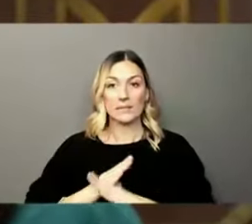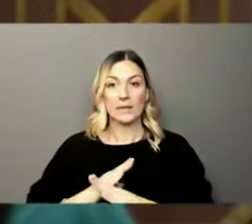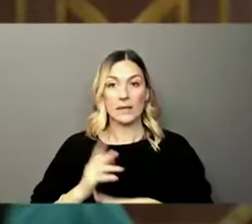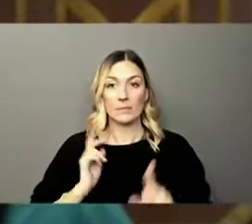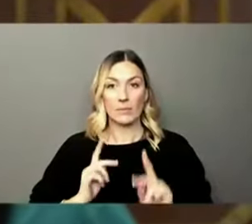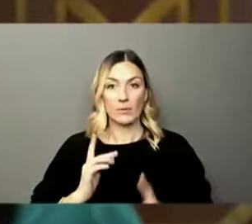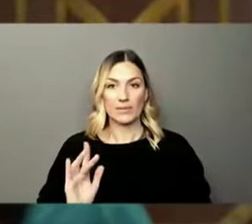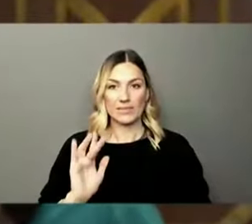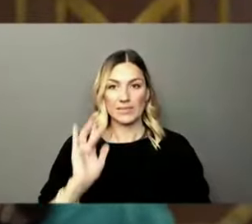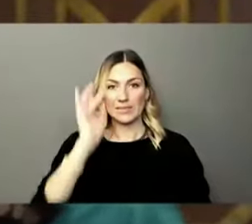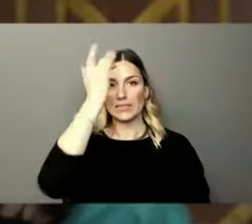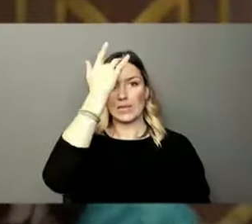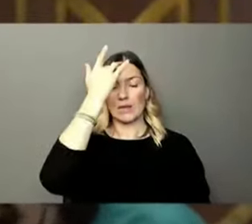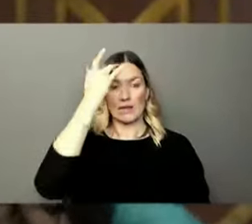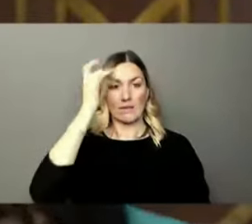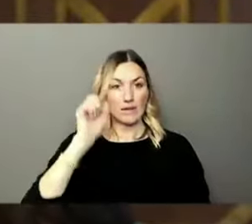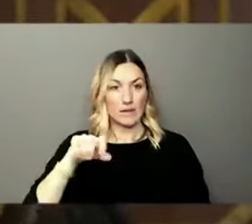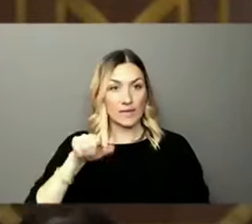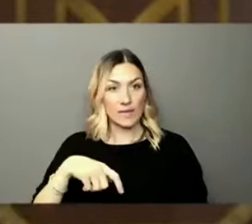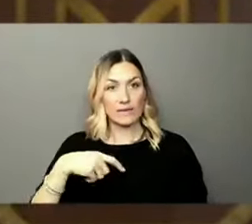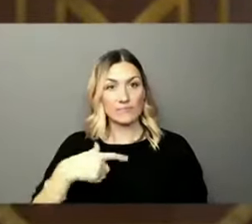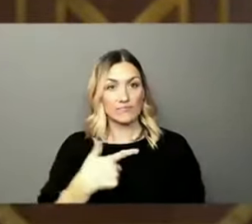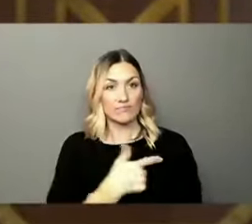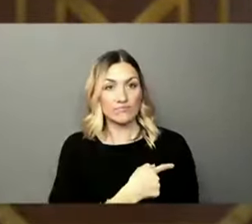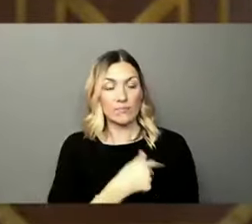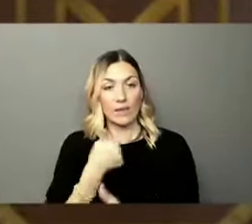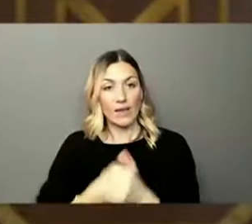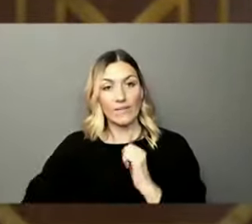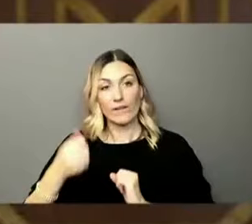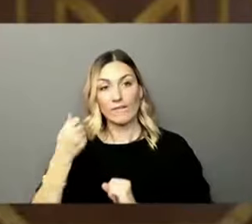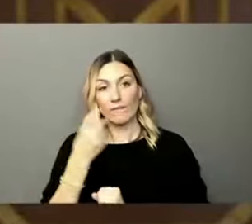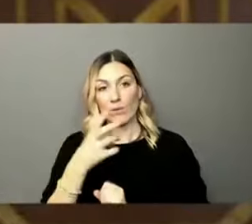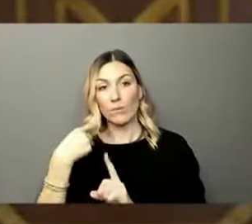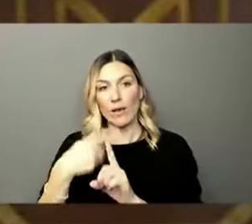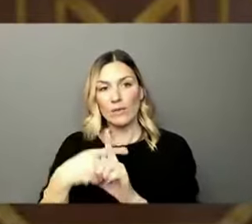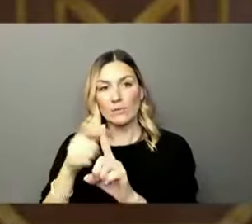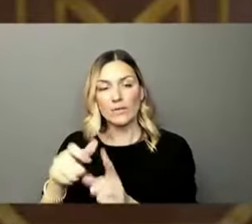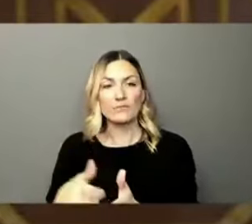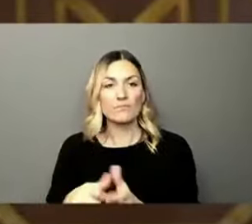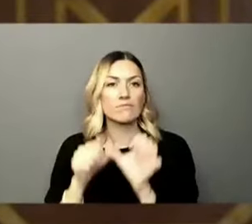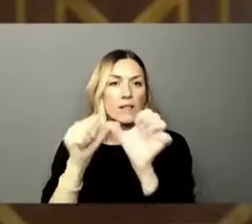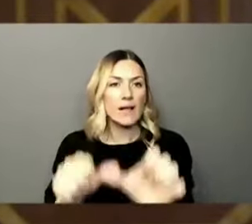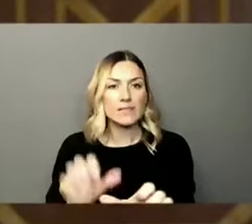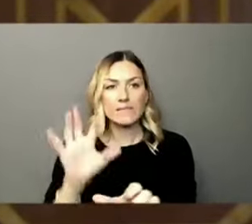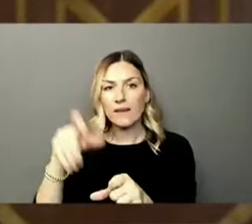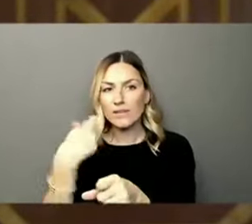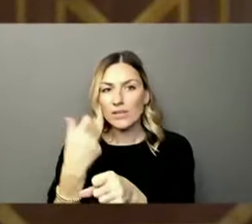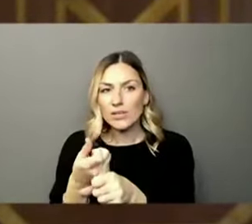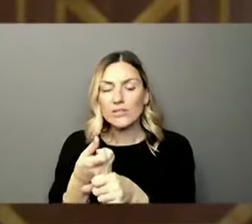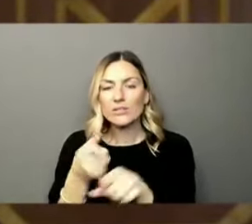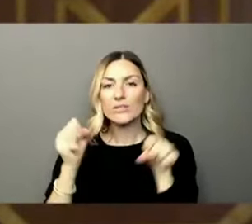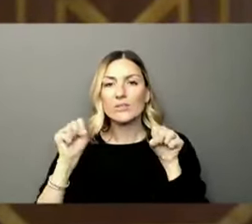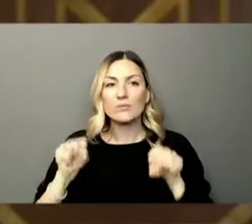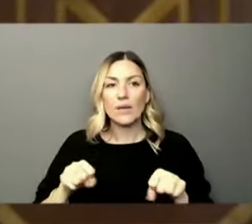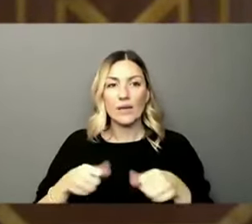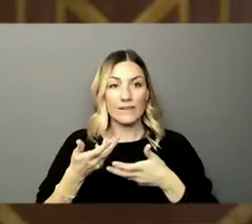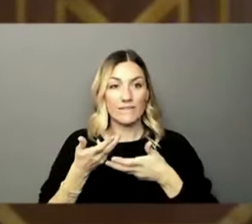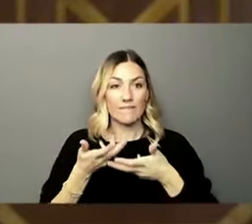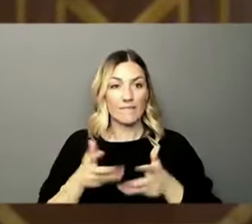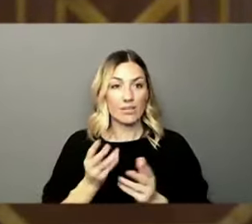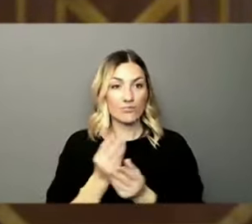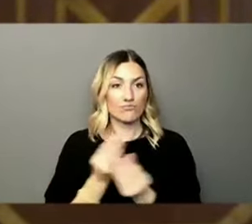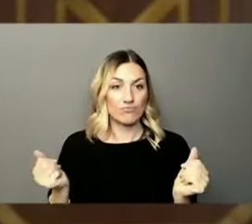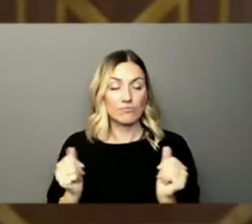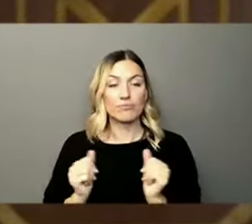to have boosters every few months. We need vaccines that last for 5 years or so they can get it done and get it over with for